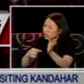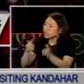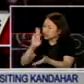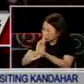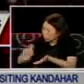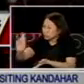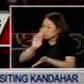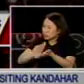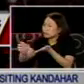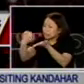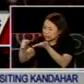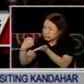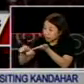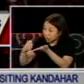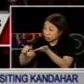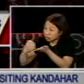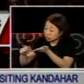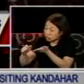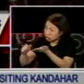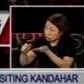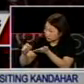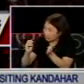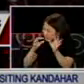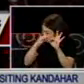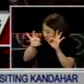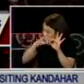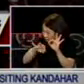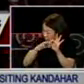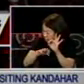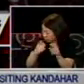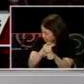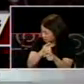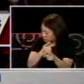the recipient or substantially to that effect? Is that how it looks?